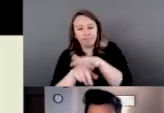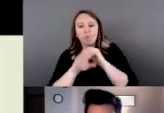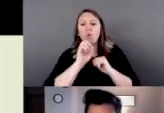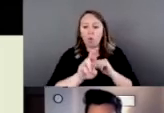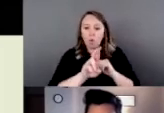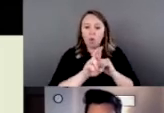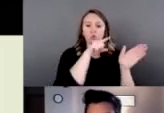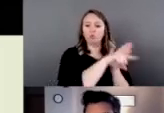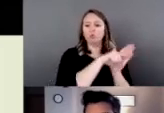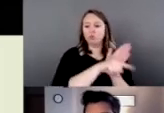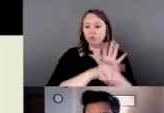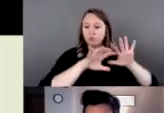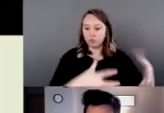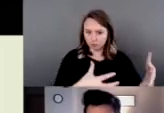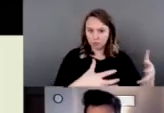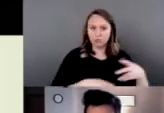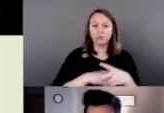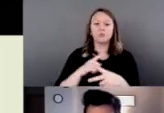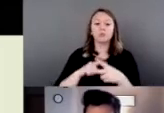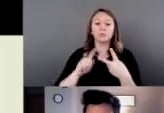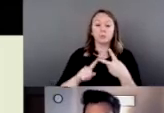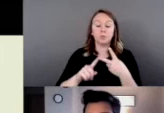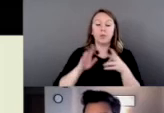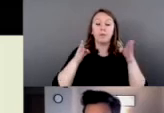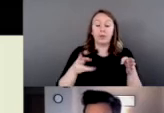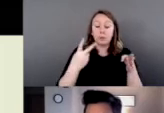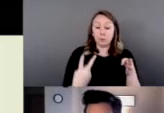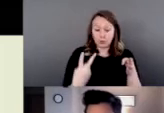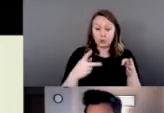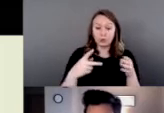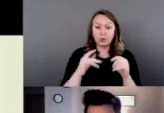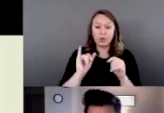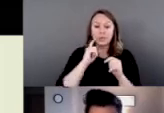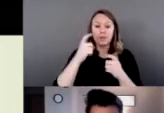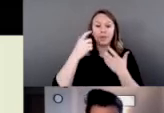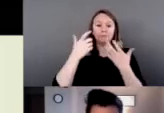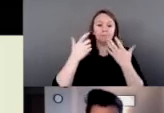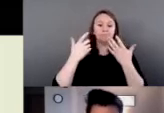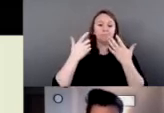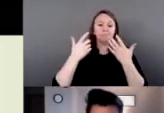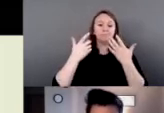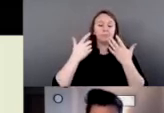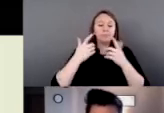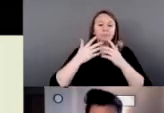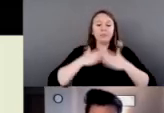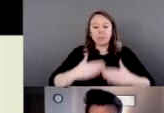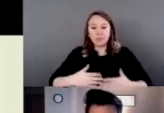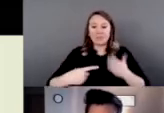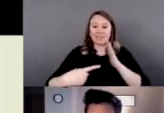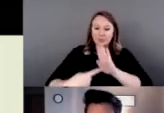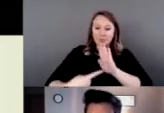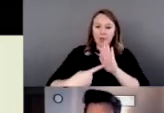population shows physical and psychological symptoms in response to this trauma. Then phase three,